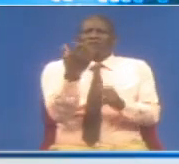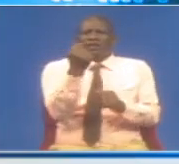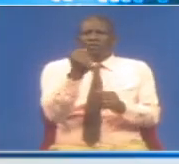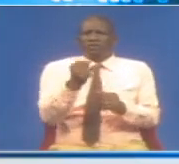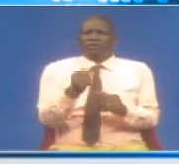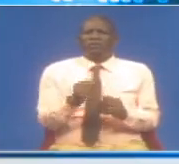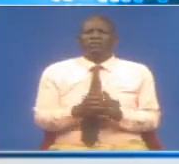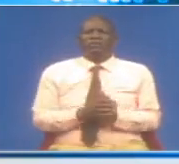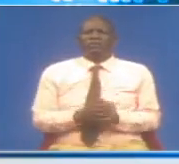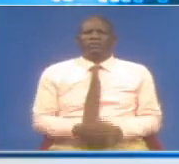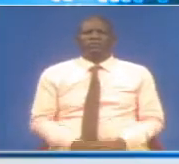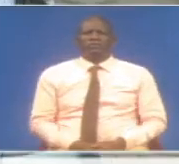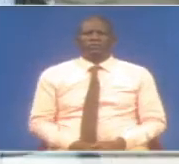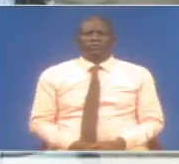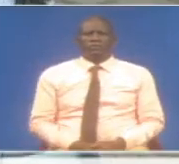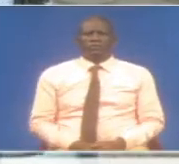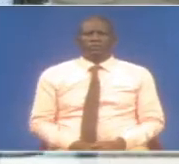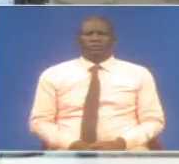our broadcast.